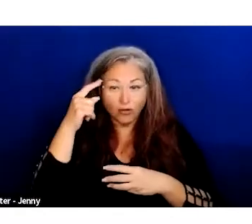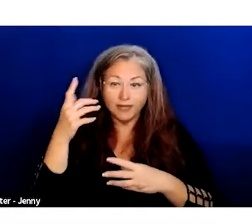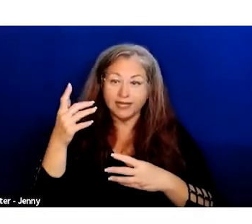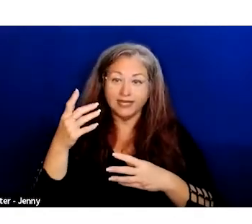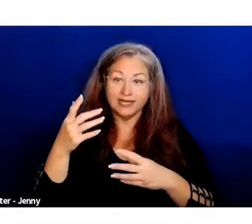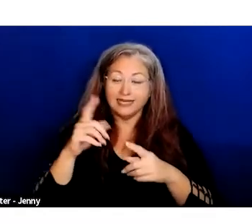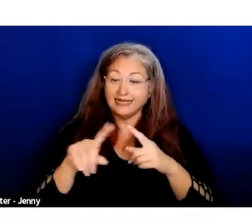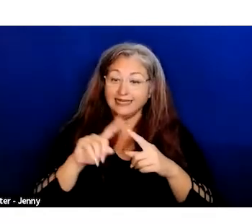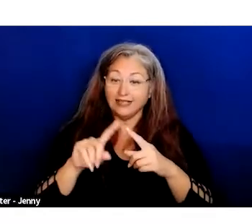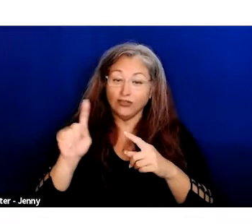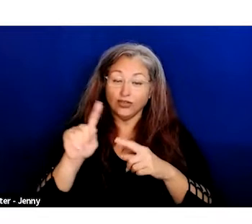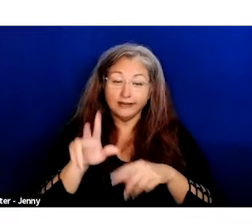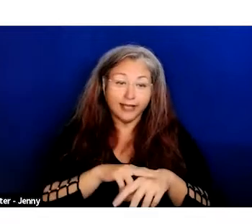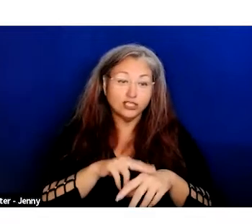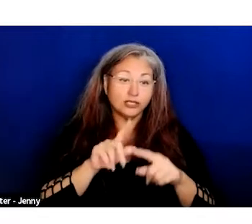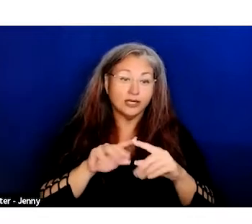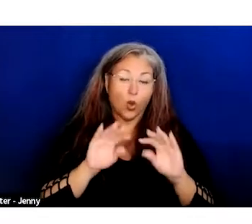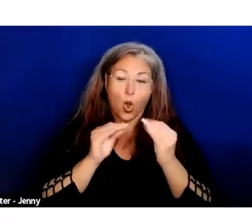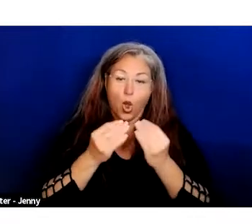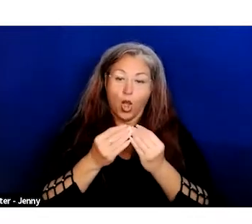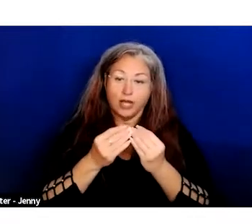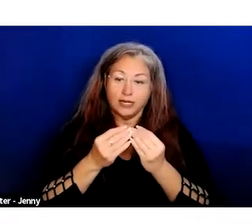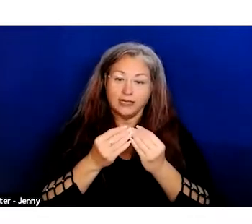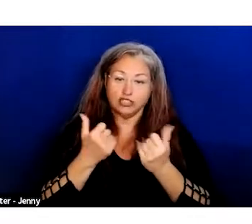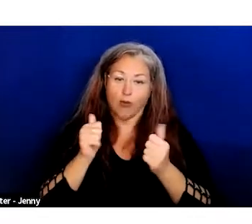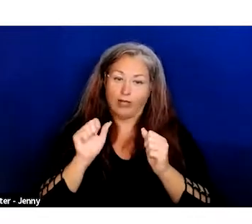states, organizations want you to think about.